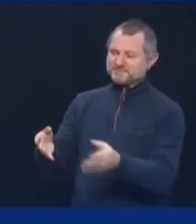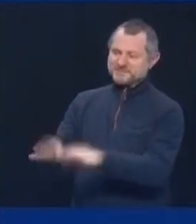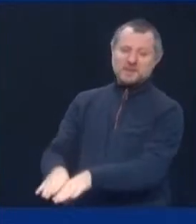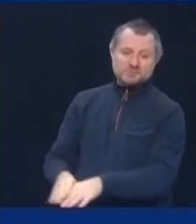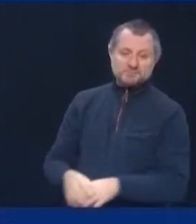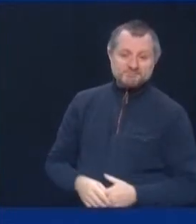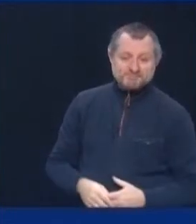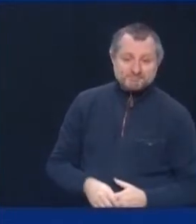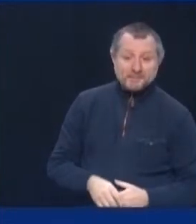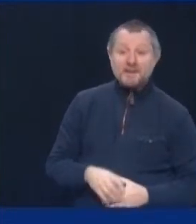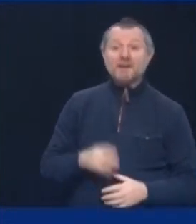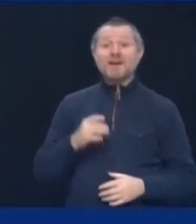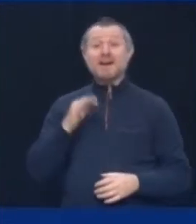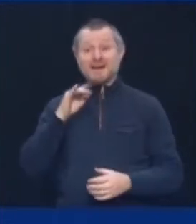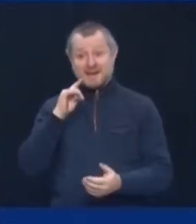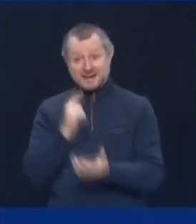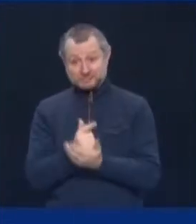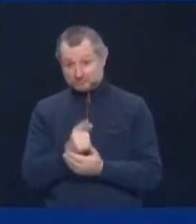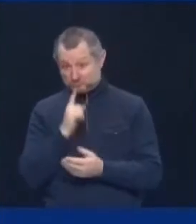conclusion.